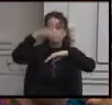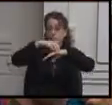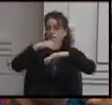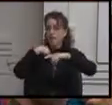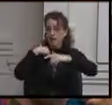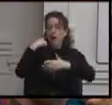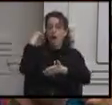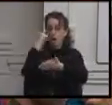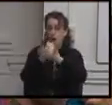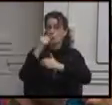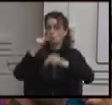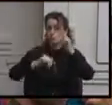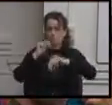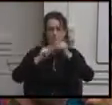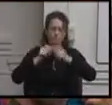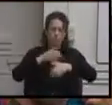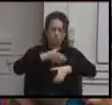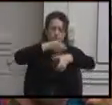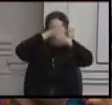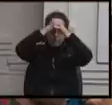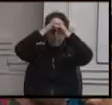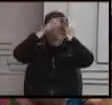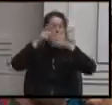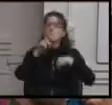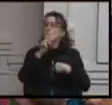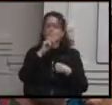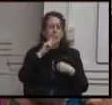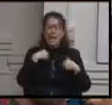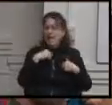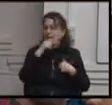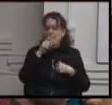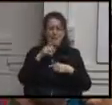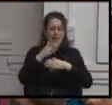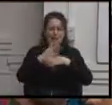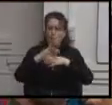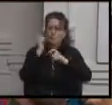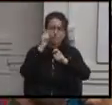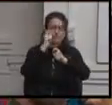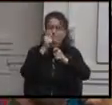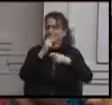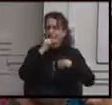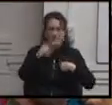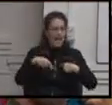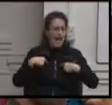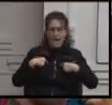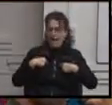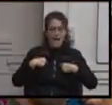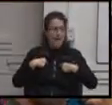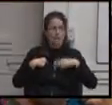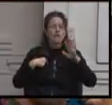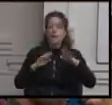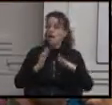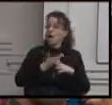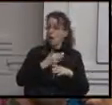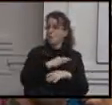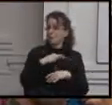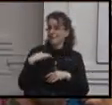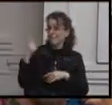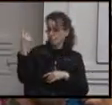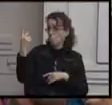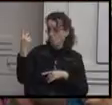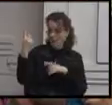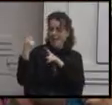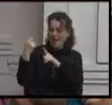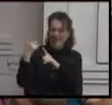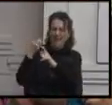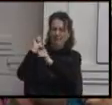very familiar with that. I'm not a carpenter, none of us are carpenters, and we had one carpenter that attempted to train us